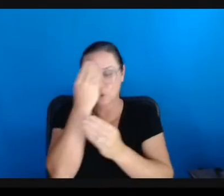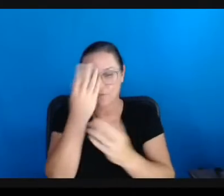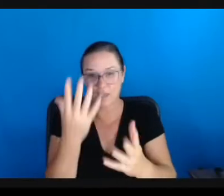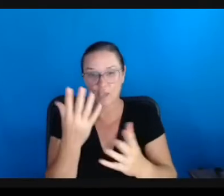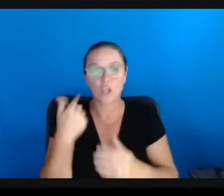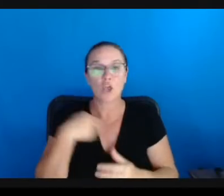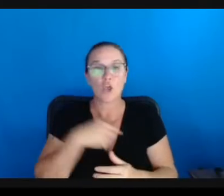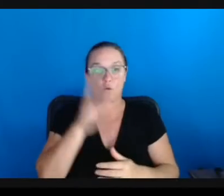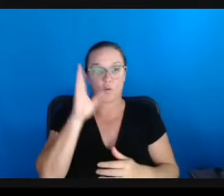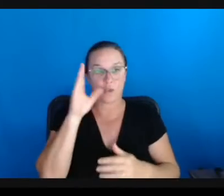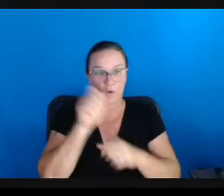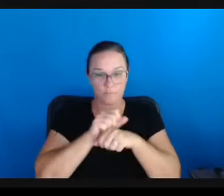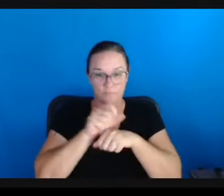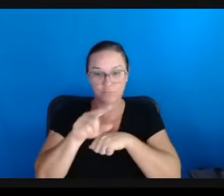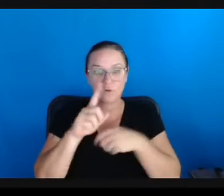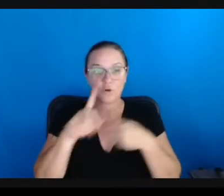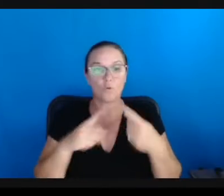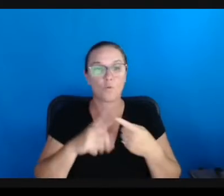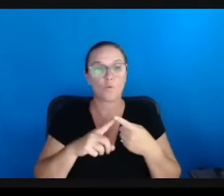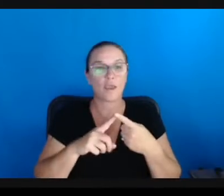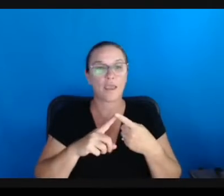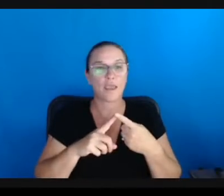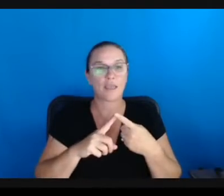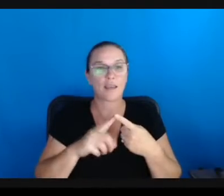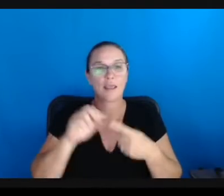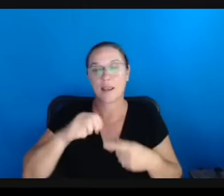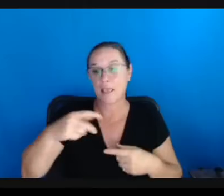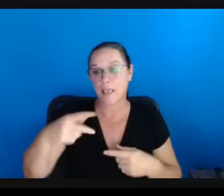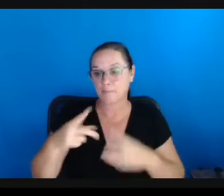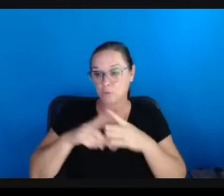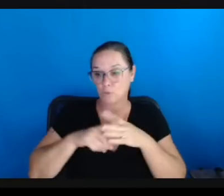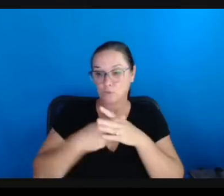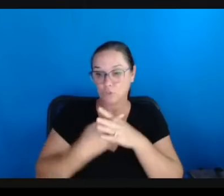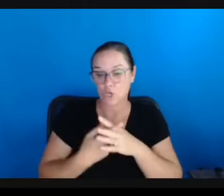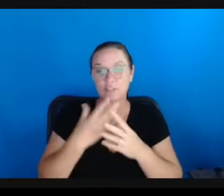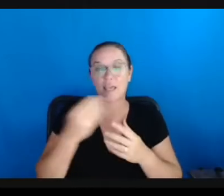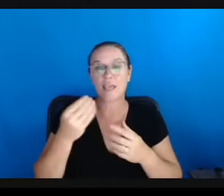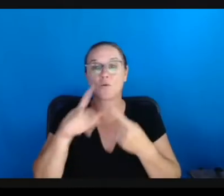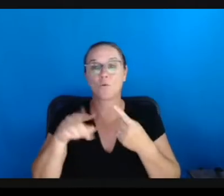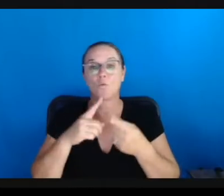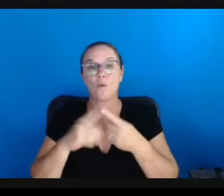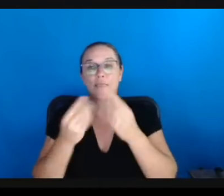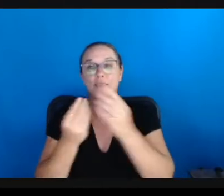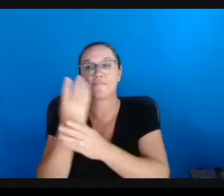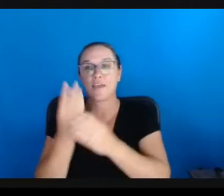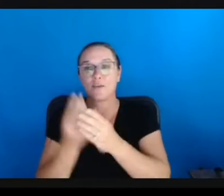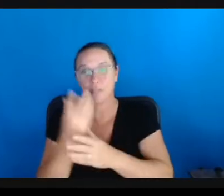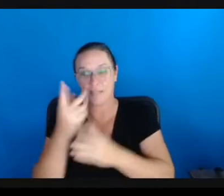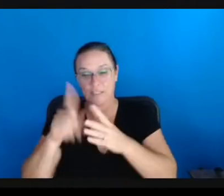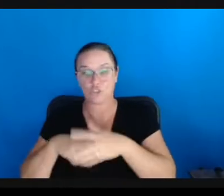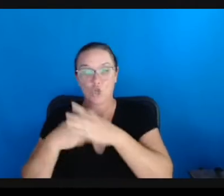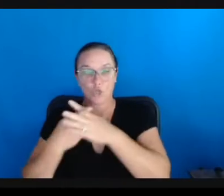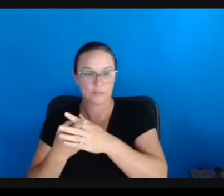out a notification when an episode is beginning, as well as when the fountaining starts.